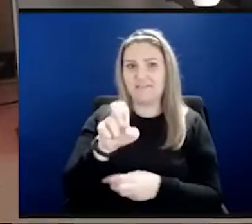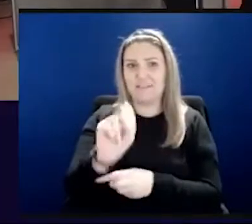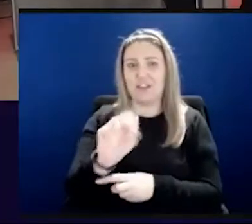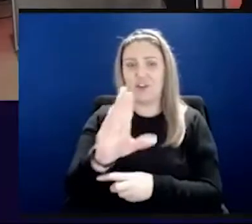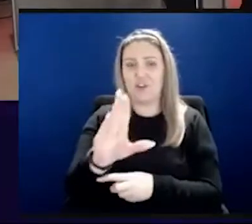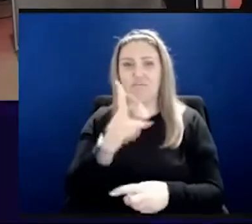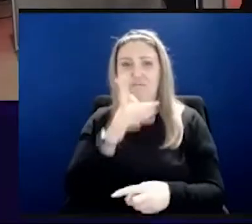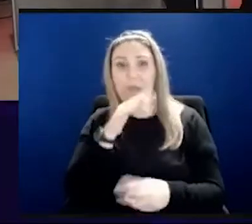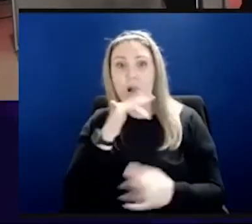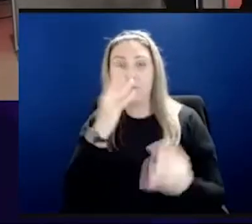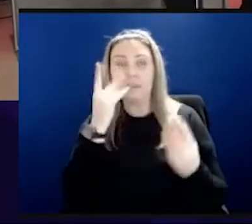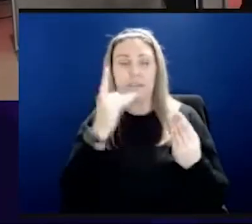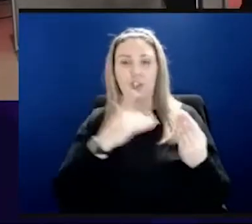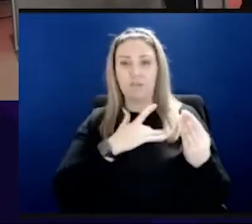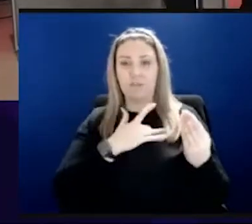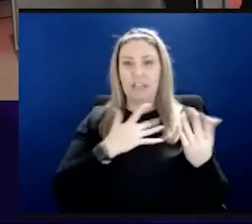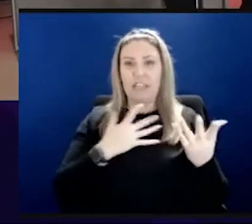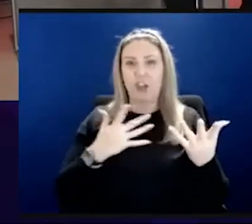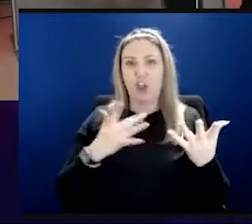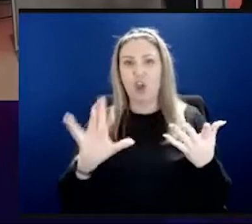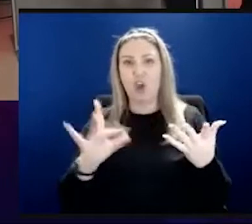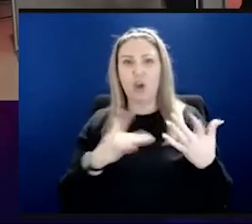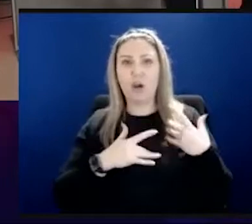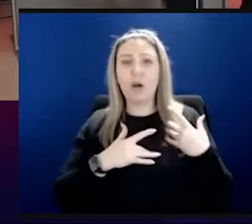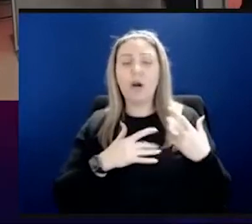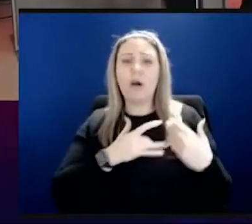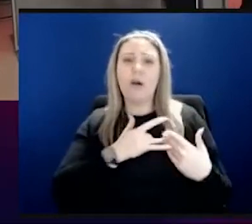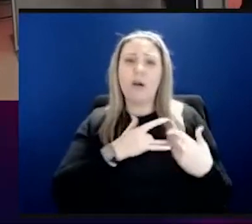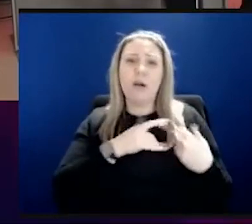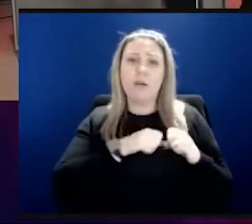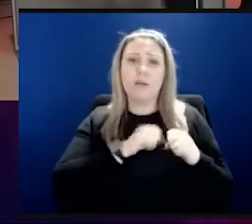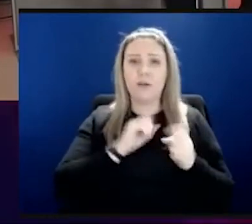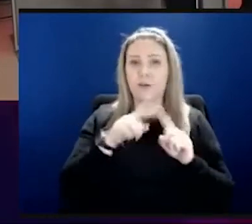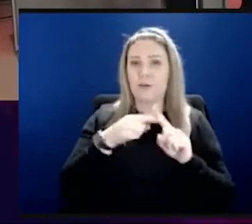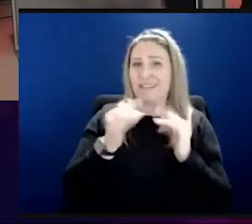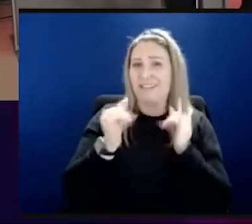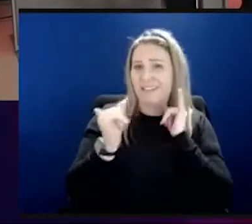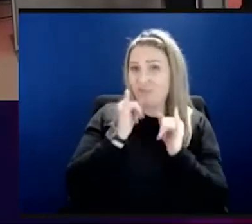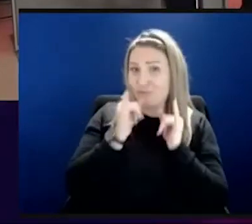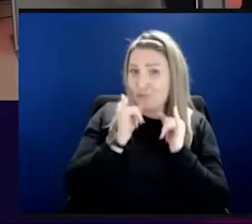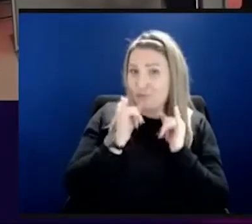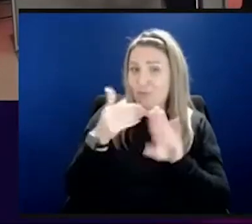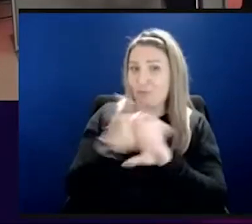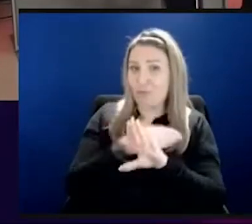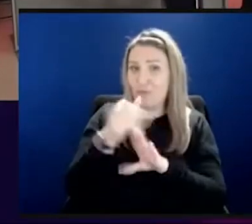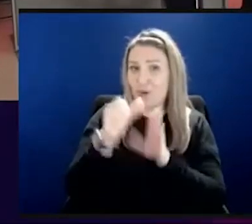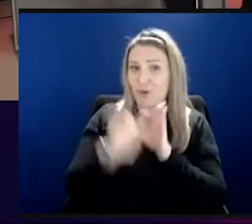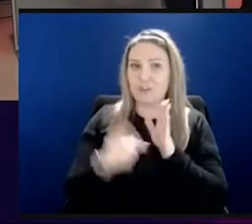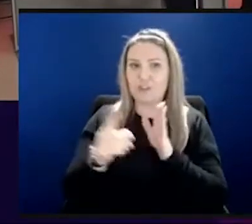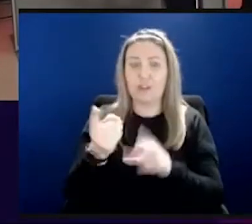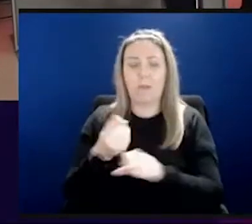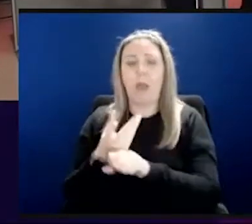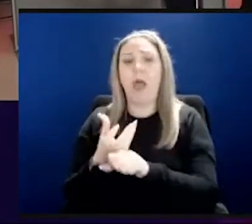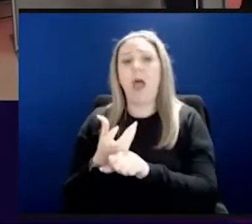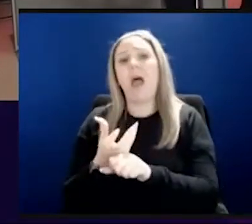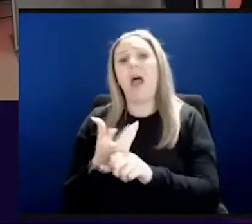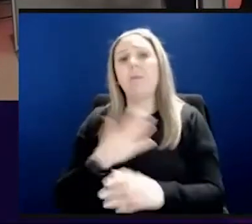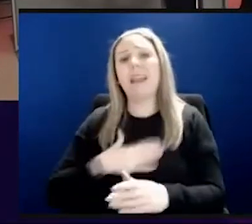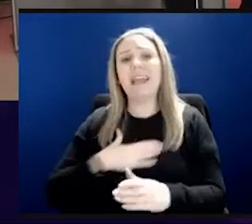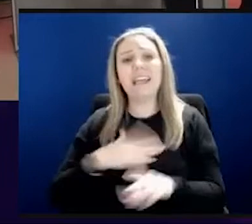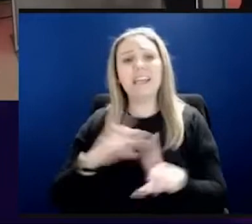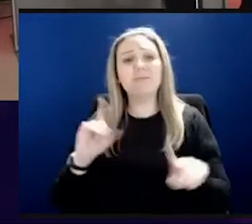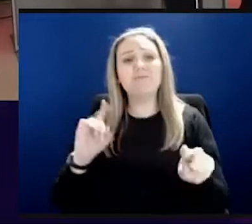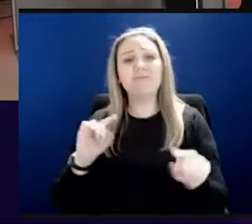her anguish when we interviewed you before your procedure. She'd been begging you to go to the doctor.